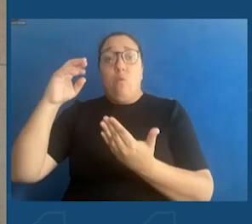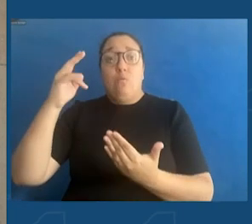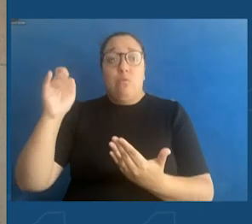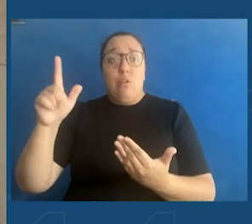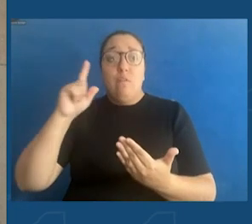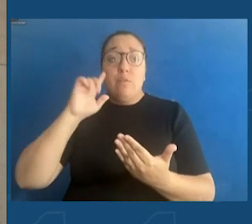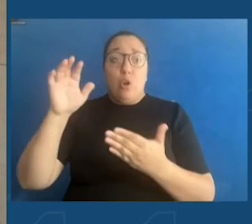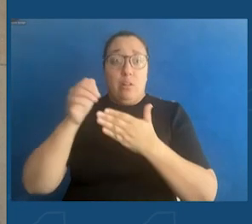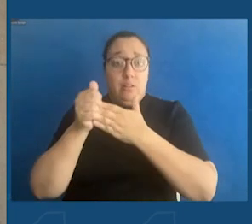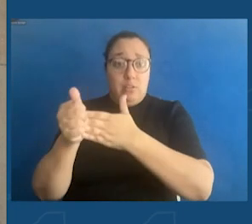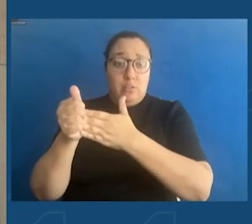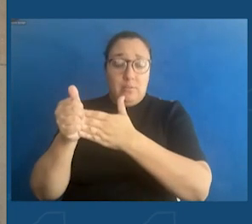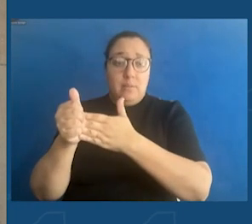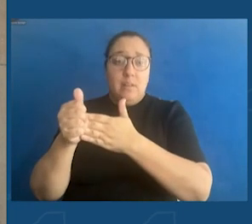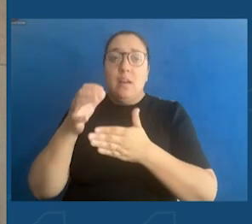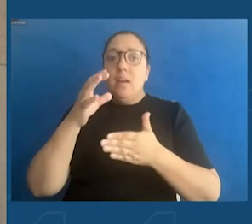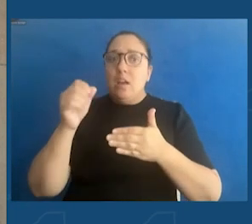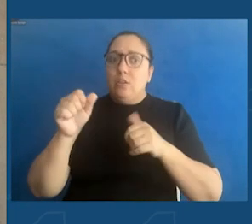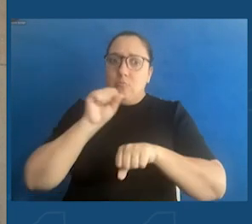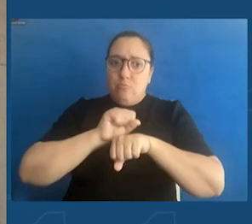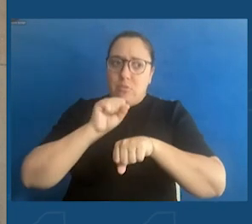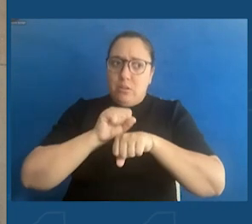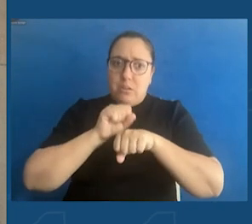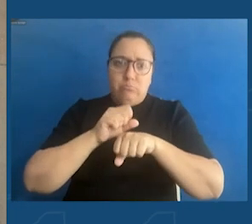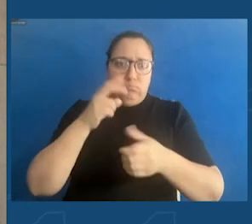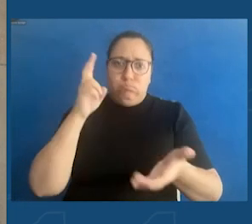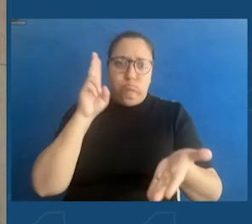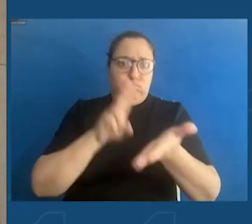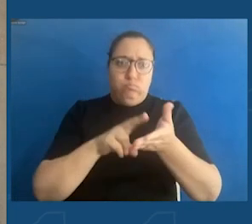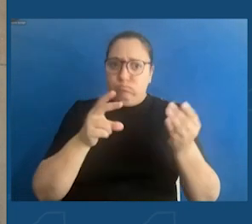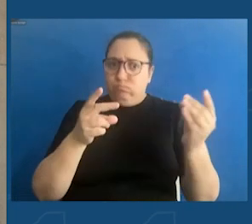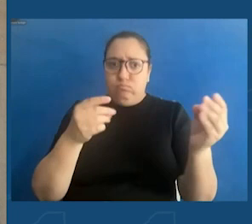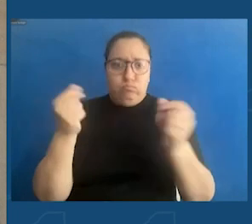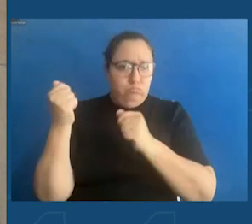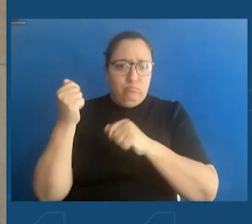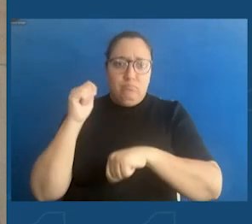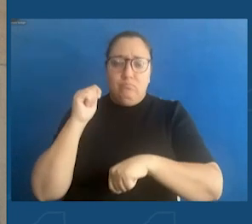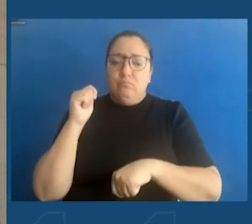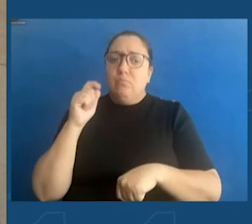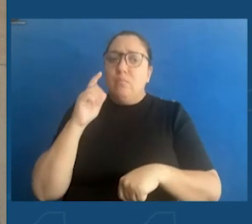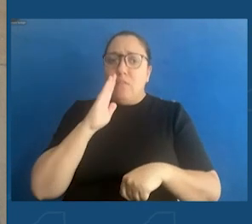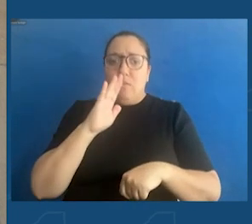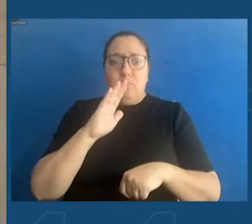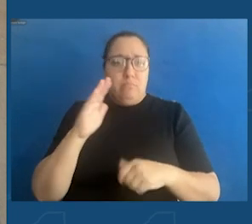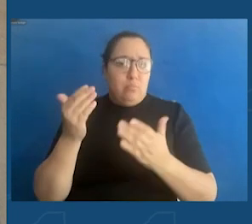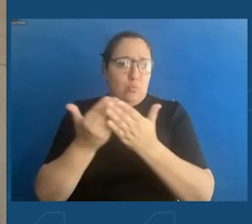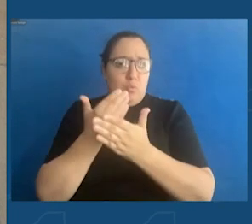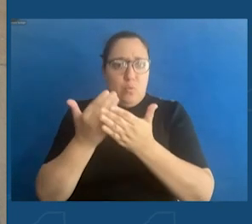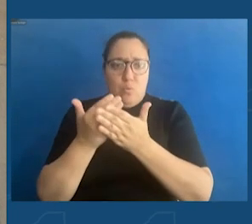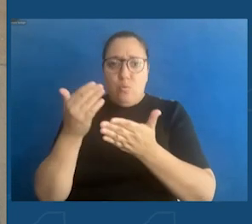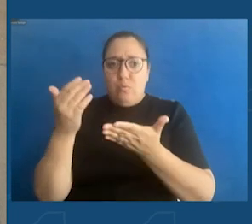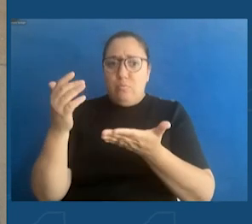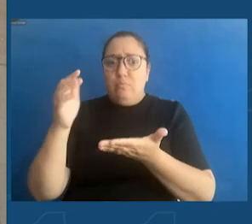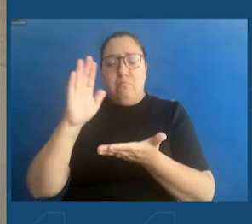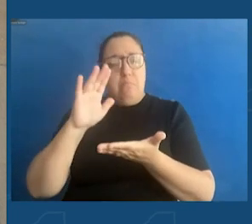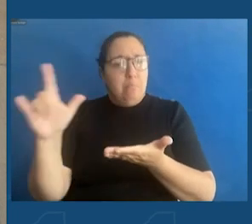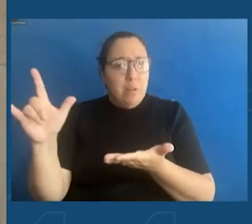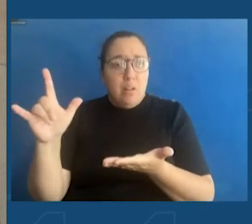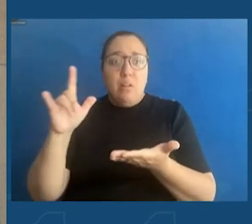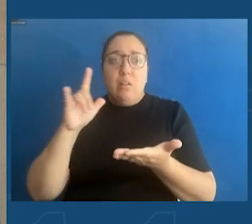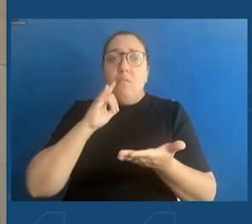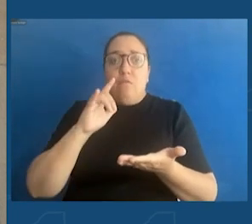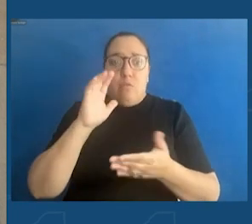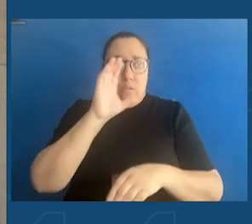and for moving very quickly to sign this critical legislation to allow nursing programs to use simulation-based clinical